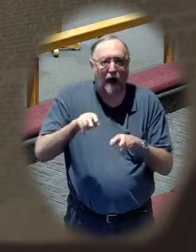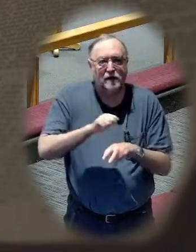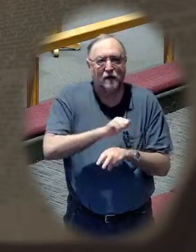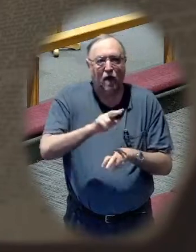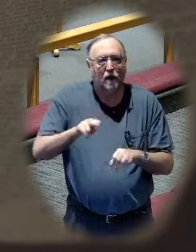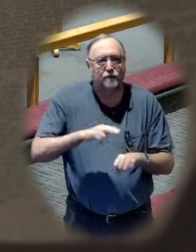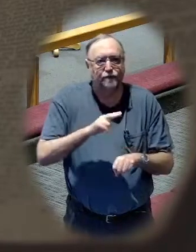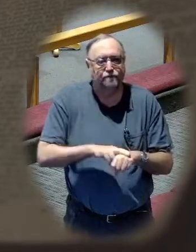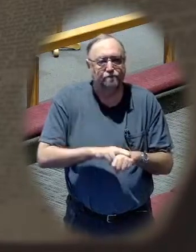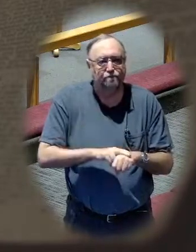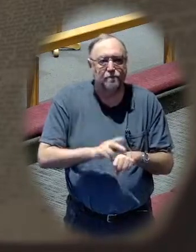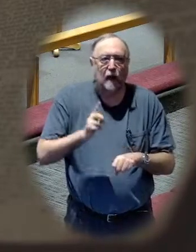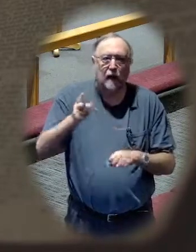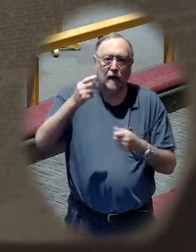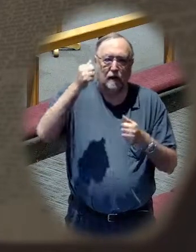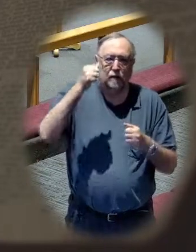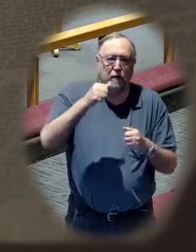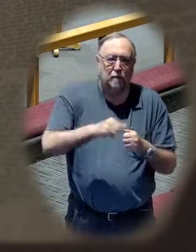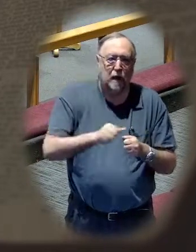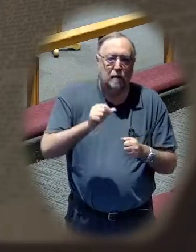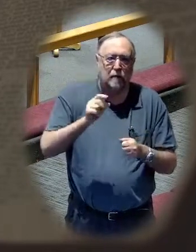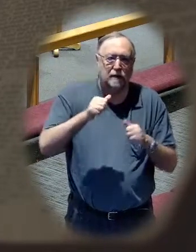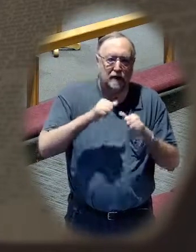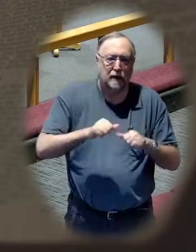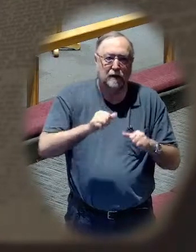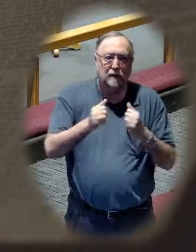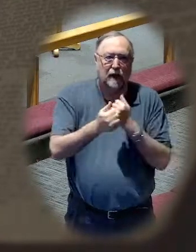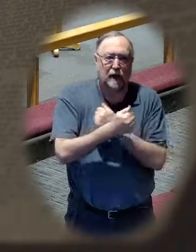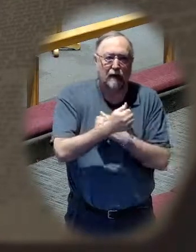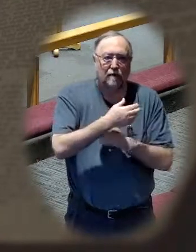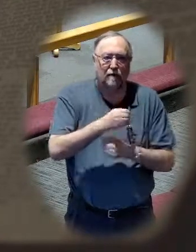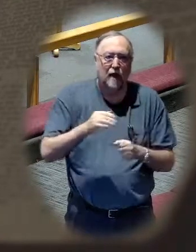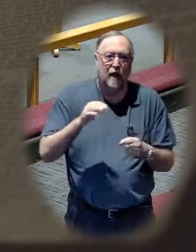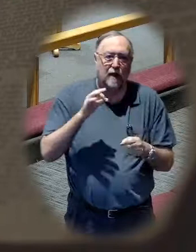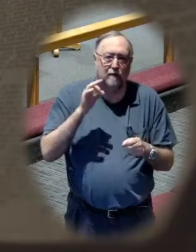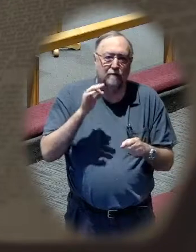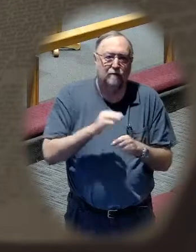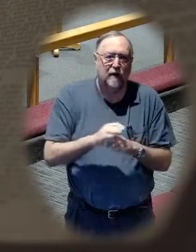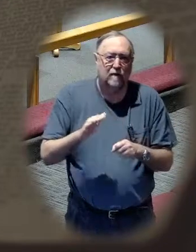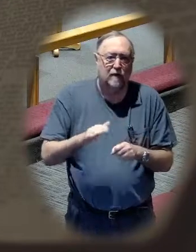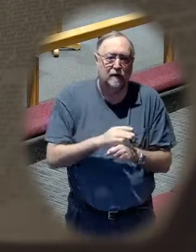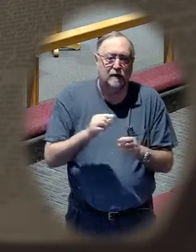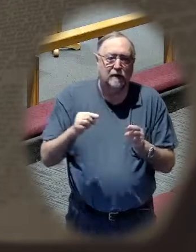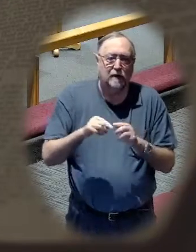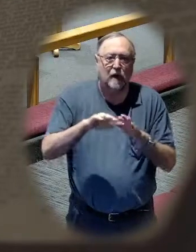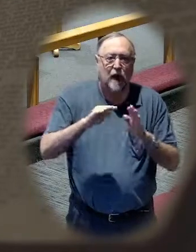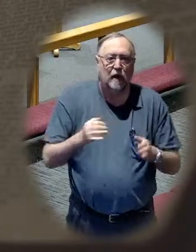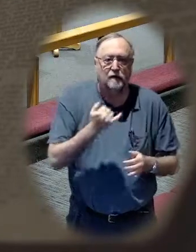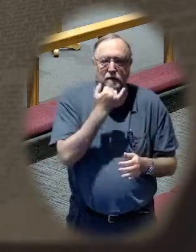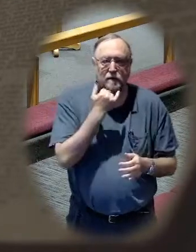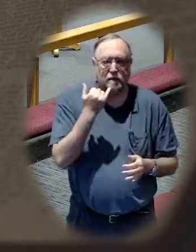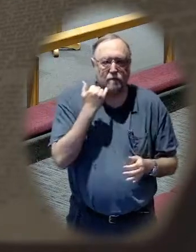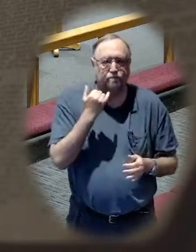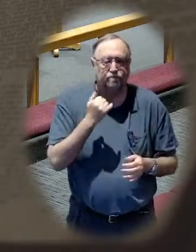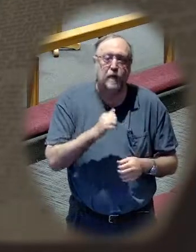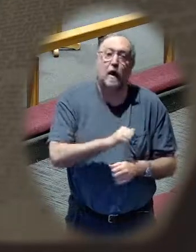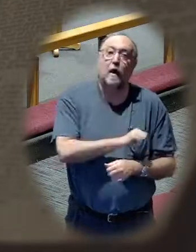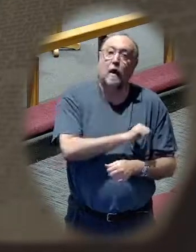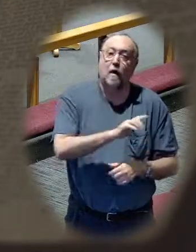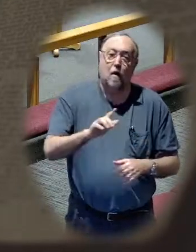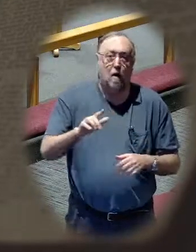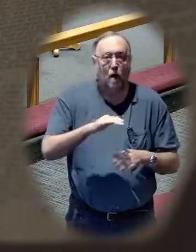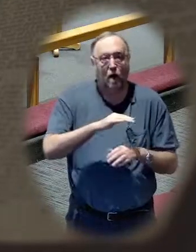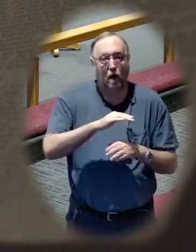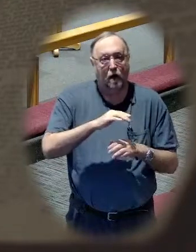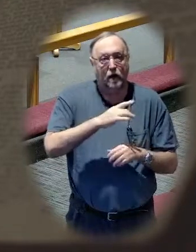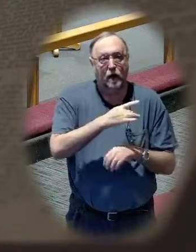He has remembered his steadfast love and faithfulness to the house of Israel. All the ends of the earth have